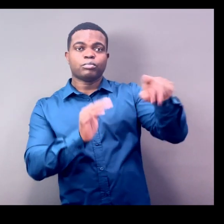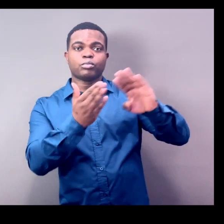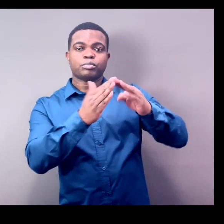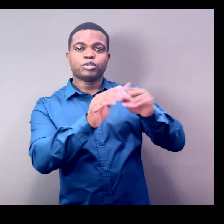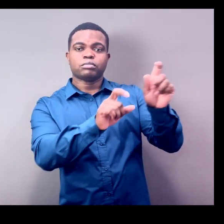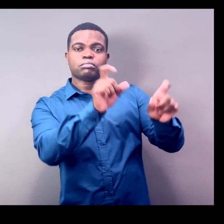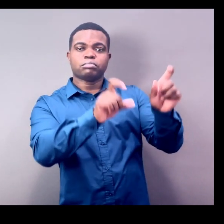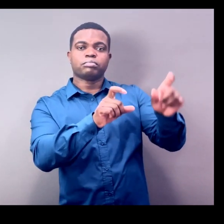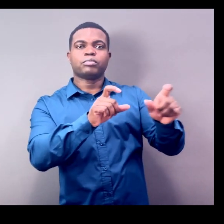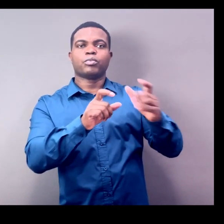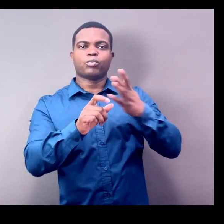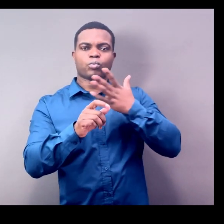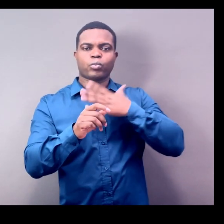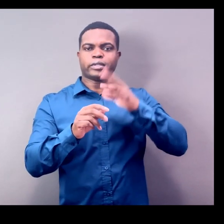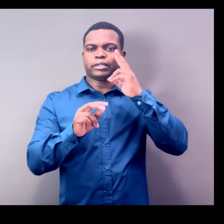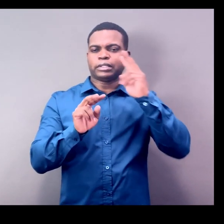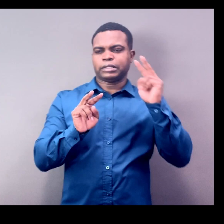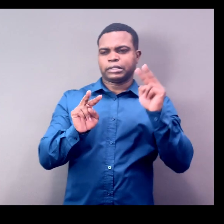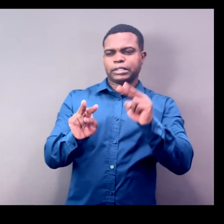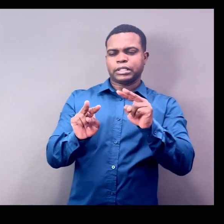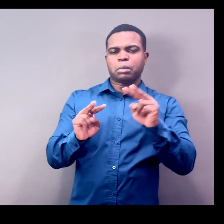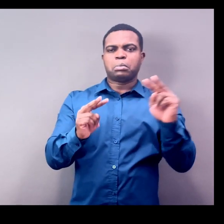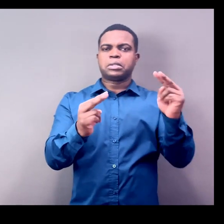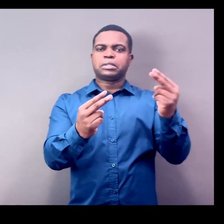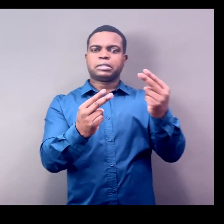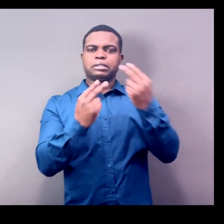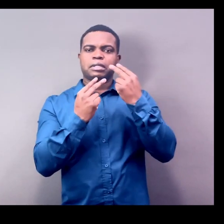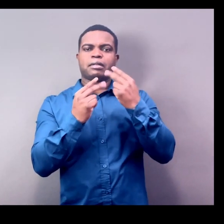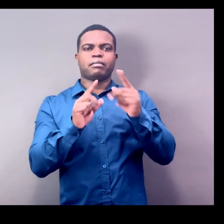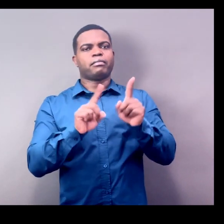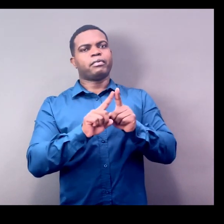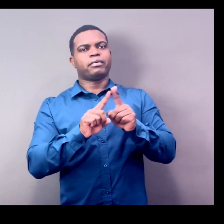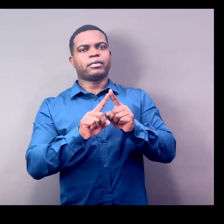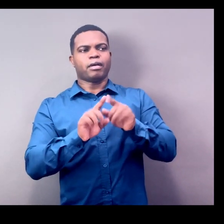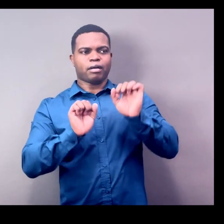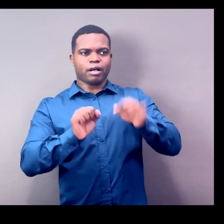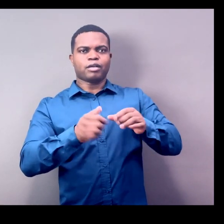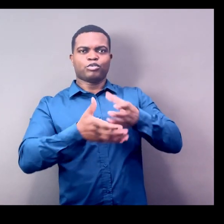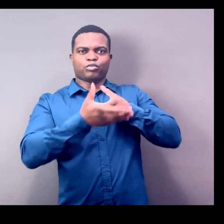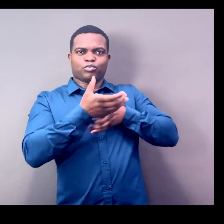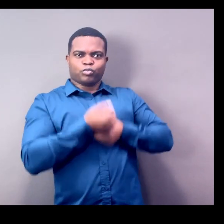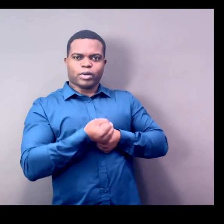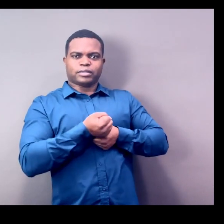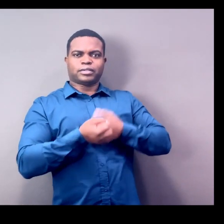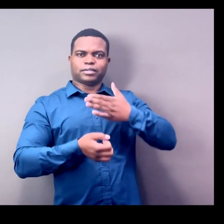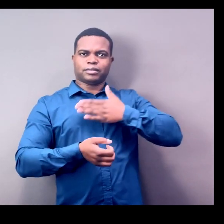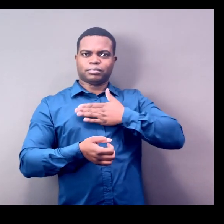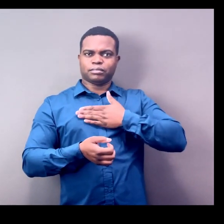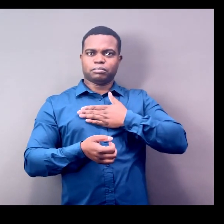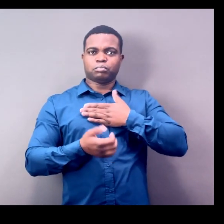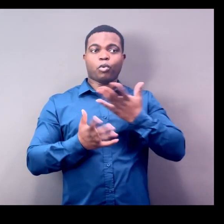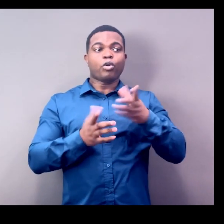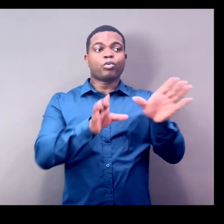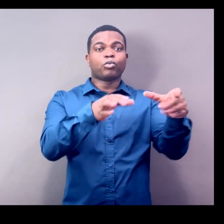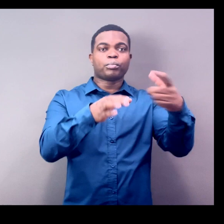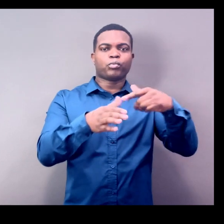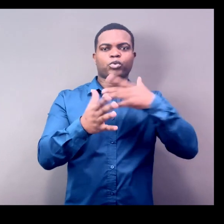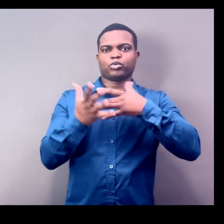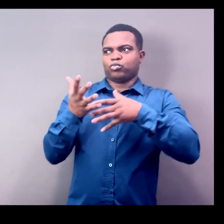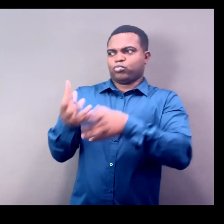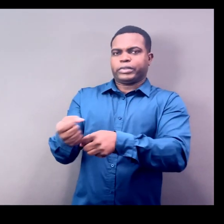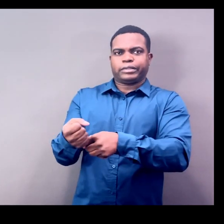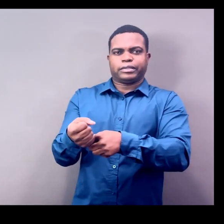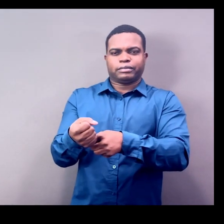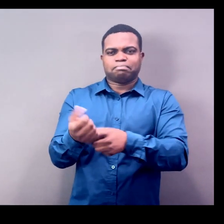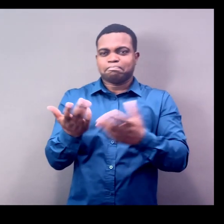community members, they need to see you as a trustworthy person or group, as